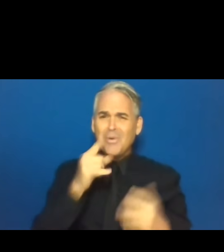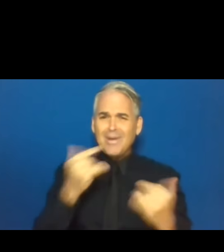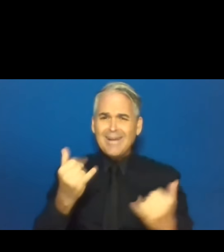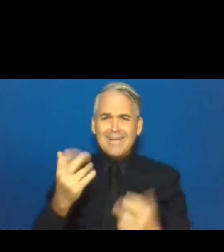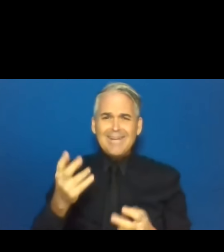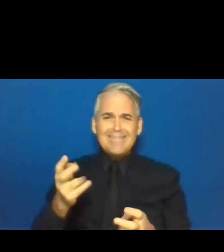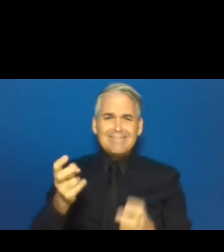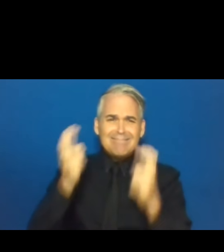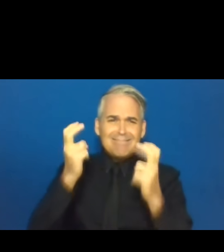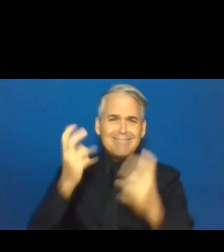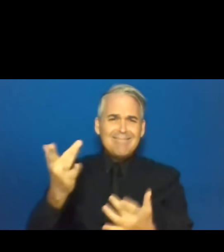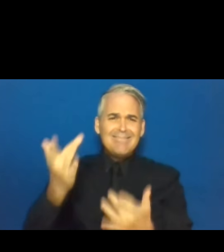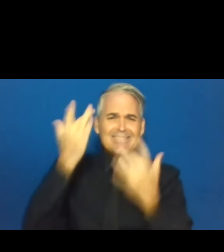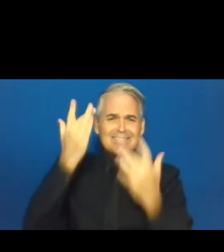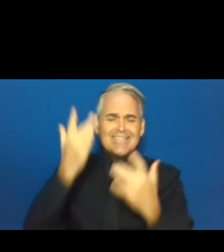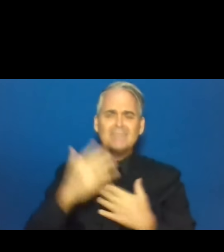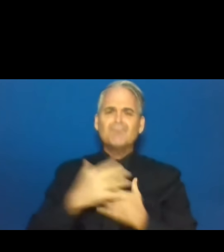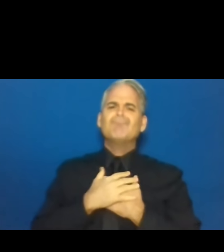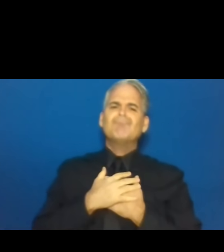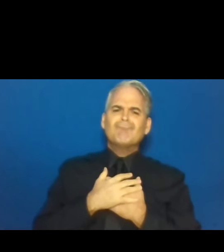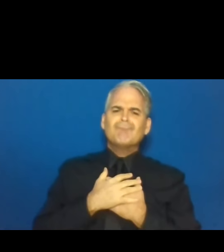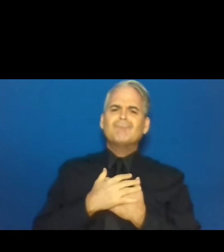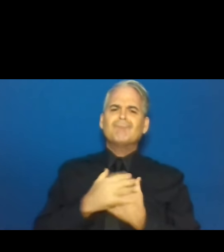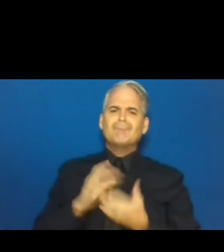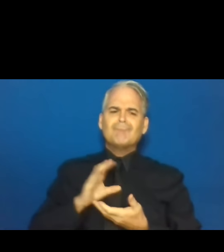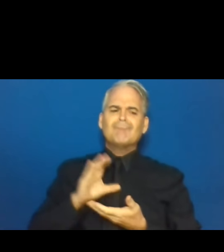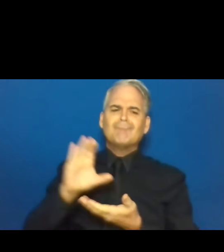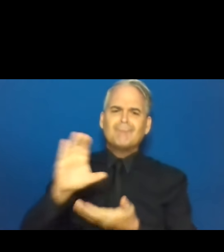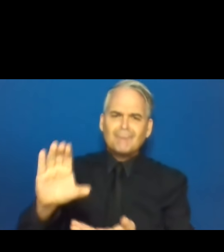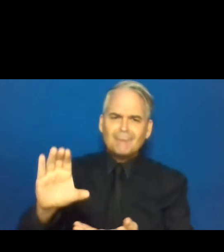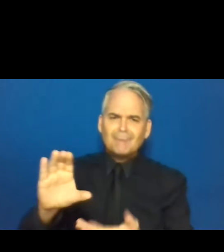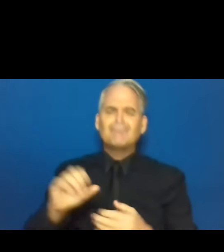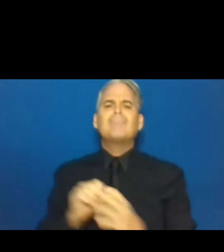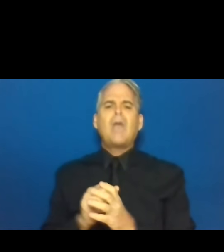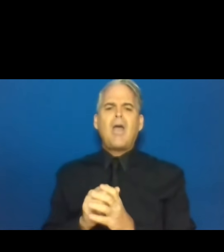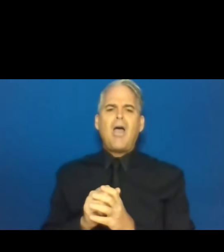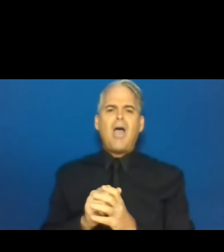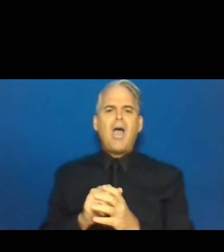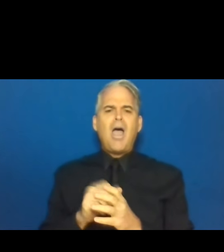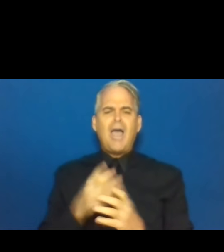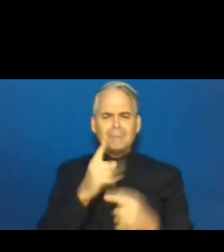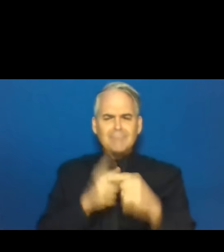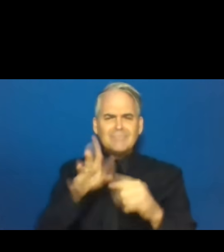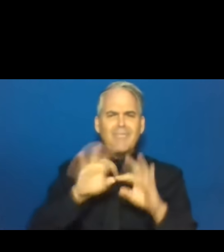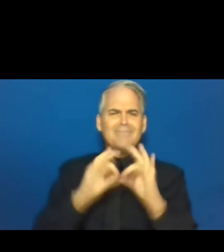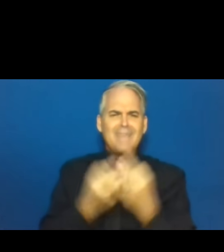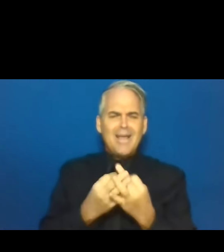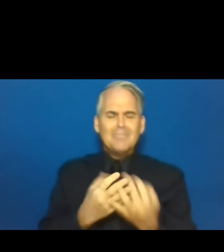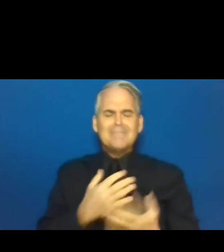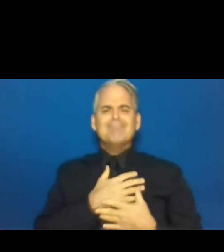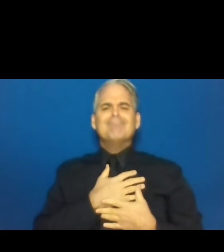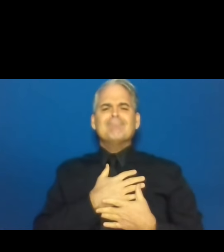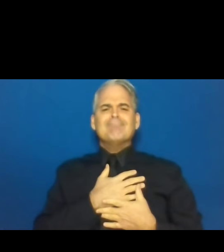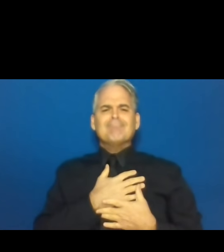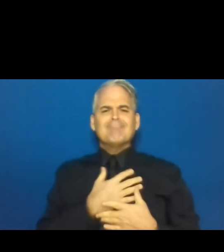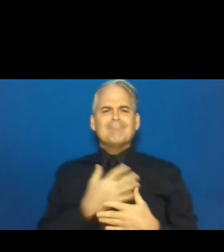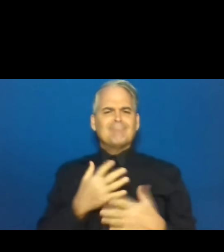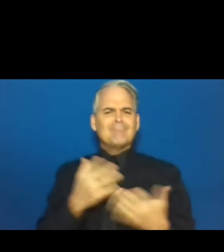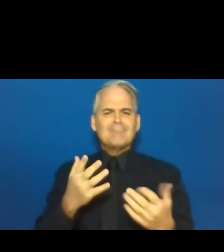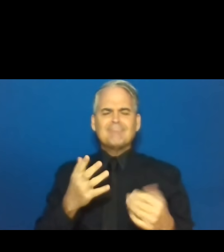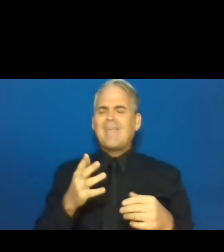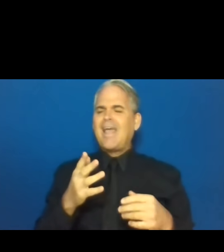and especially to the families of the more than 2,000 Nevadans who have died from COVID-19. Not a day